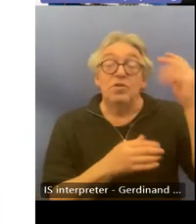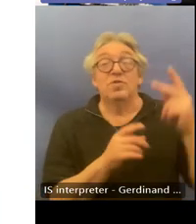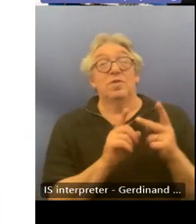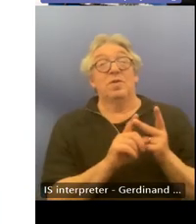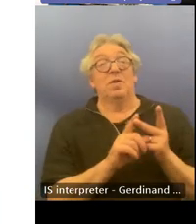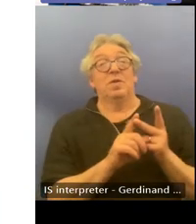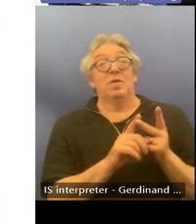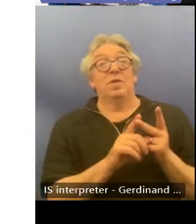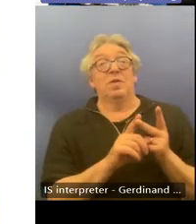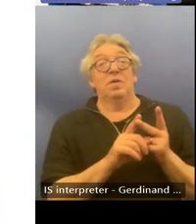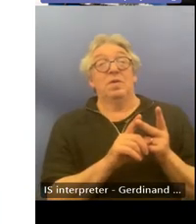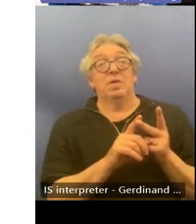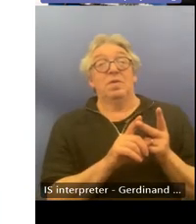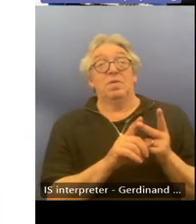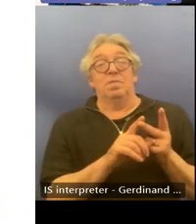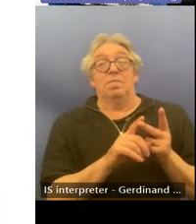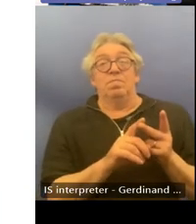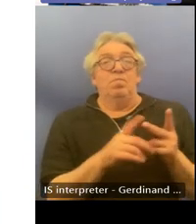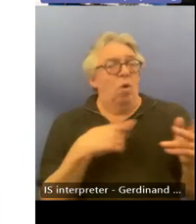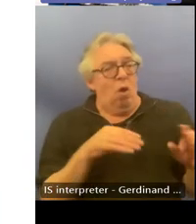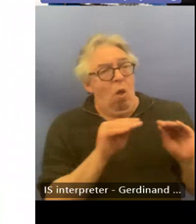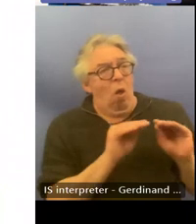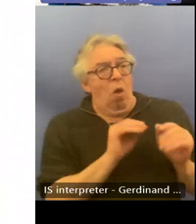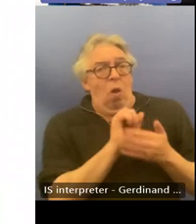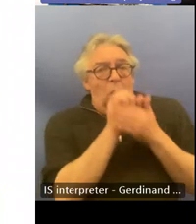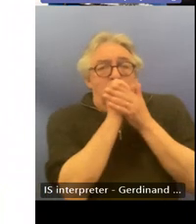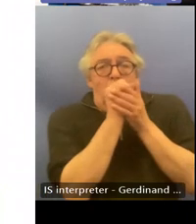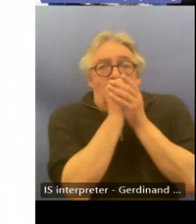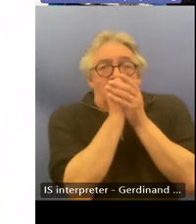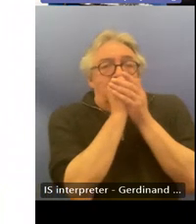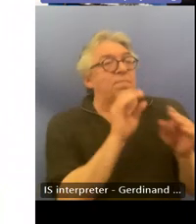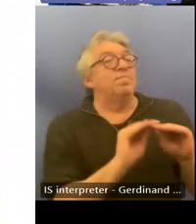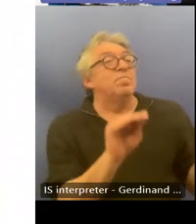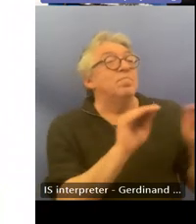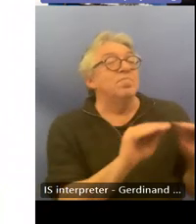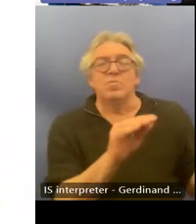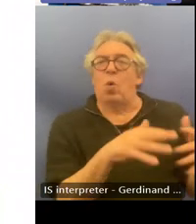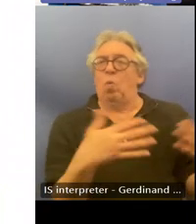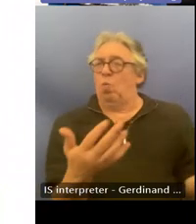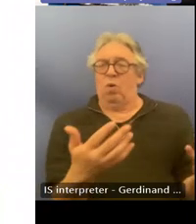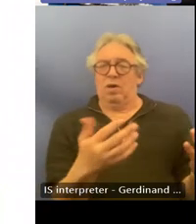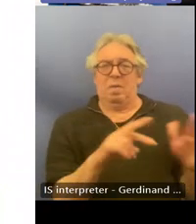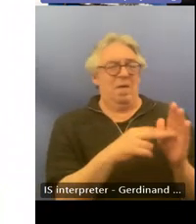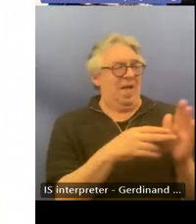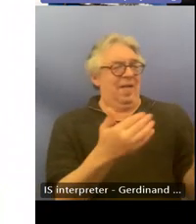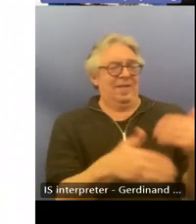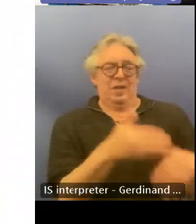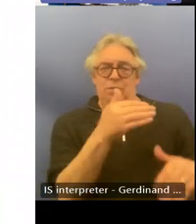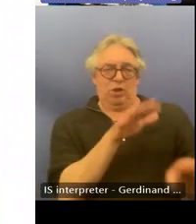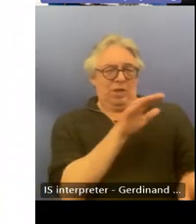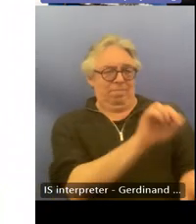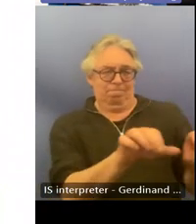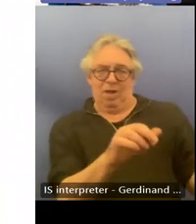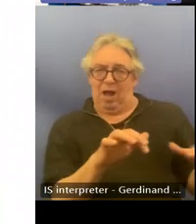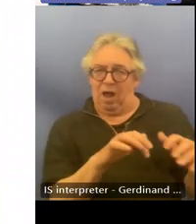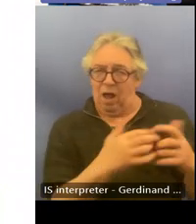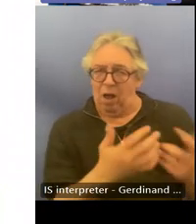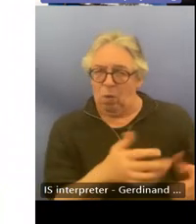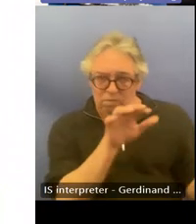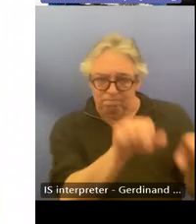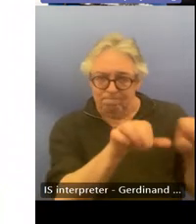inclusive education, what is how to identify disabilities, how to identify children or persons with